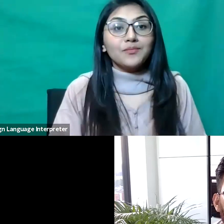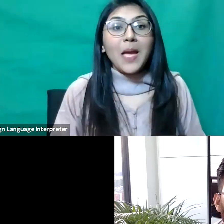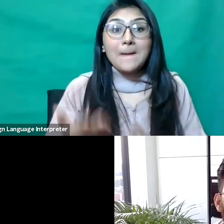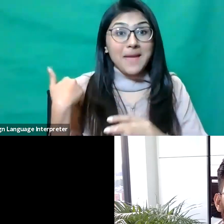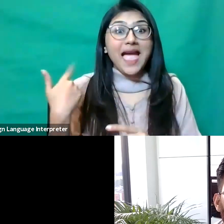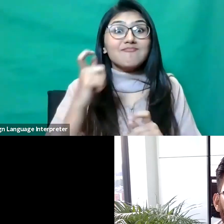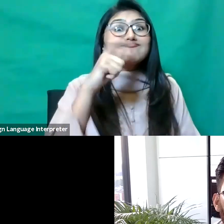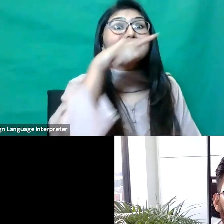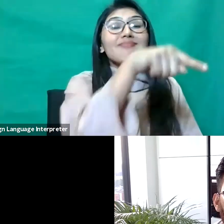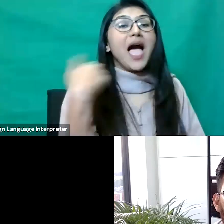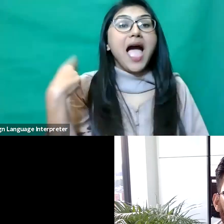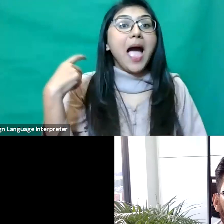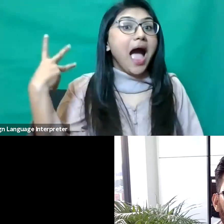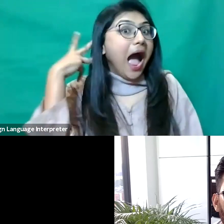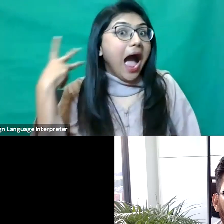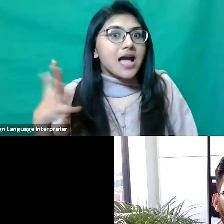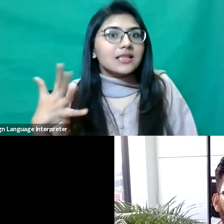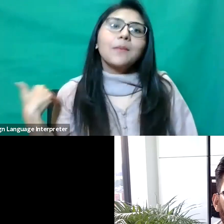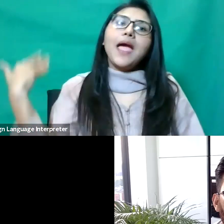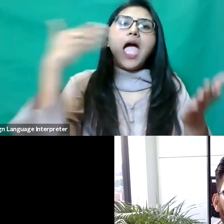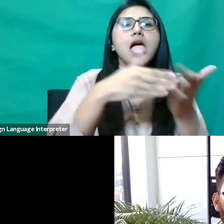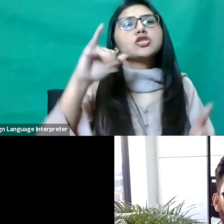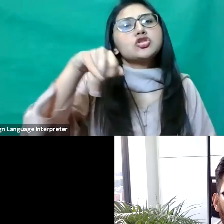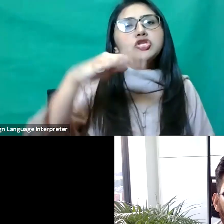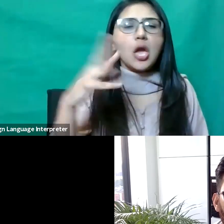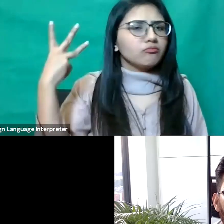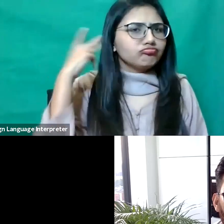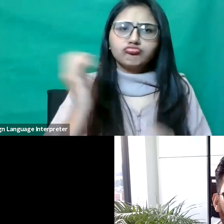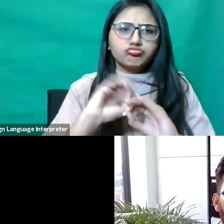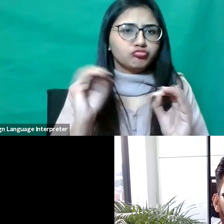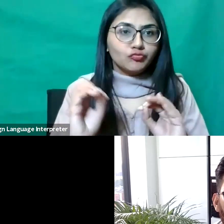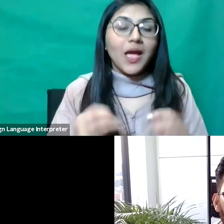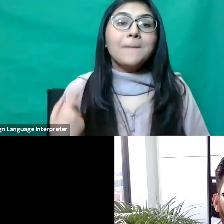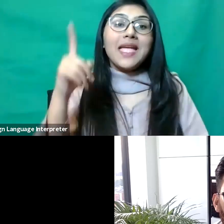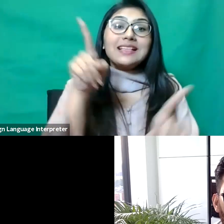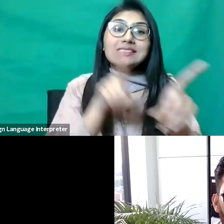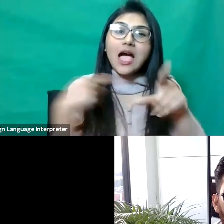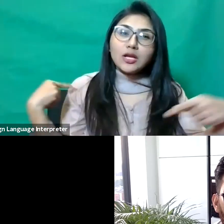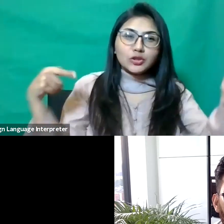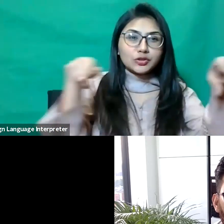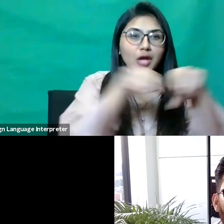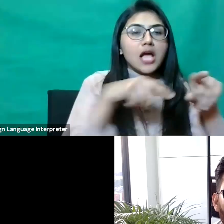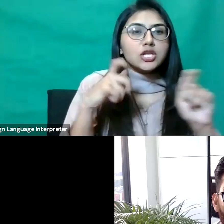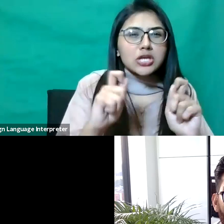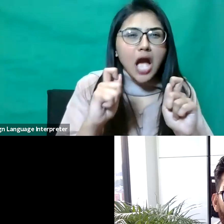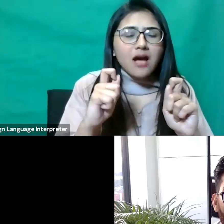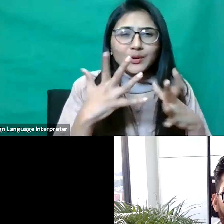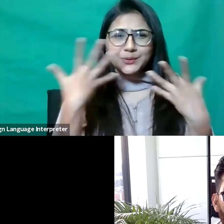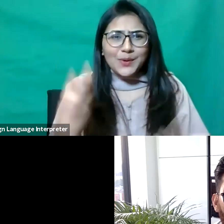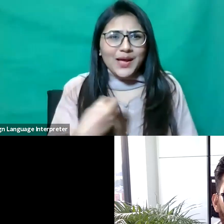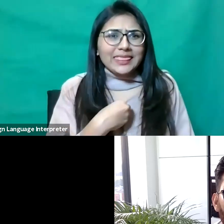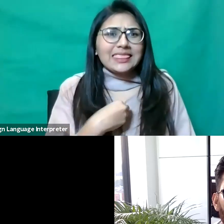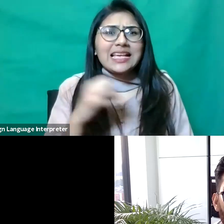implant. And that's when I realized how hard it was for me. So I was working with them for a year and I really struggled. At the very